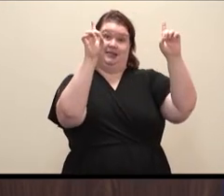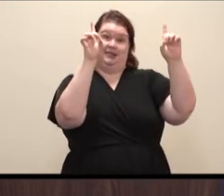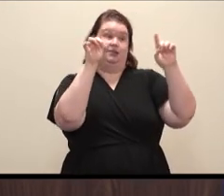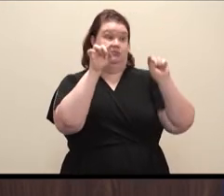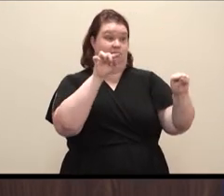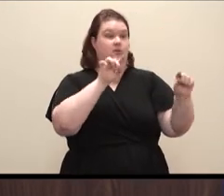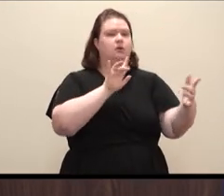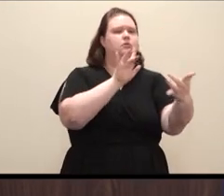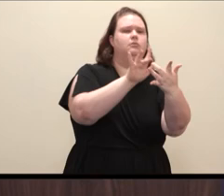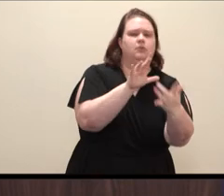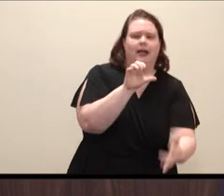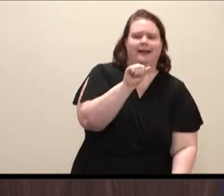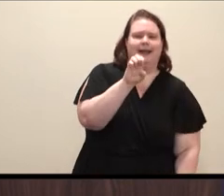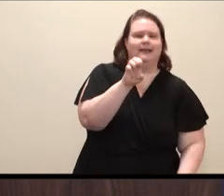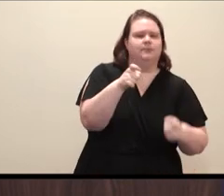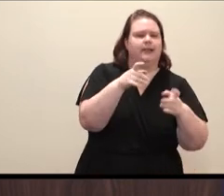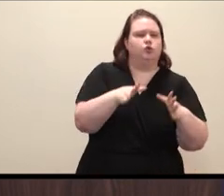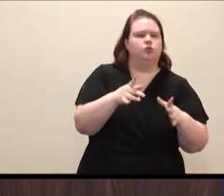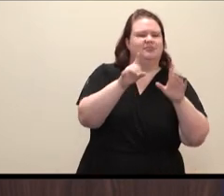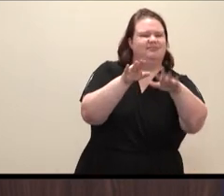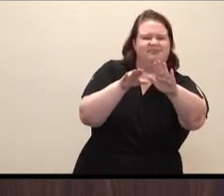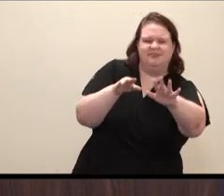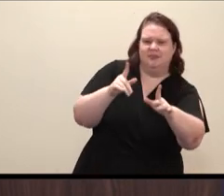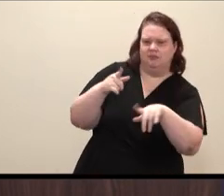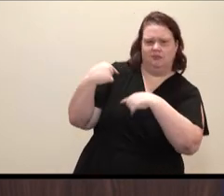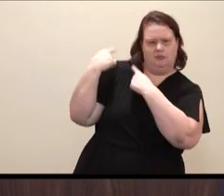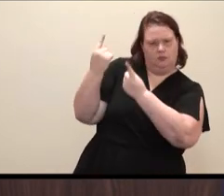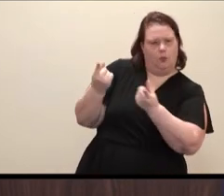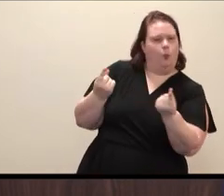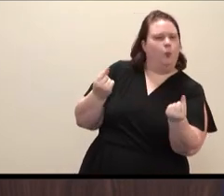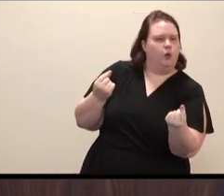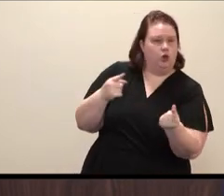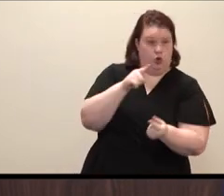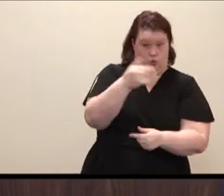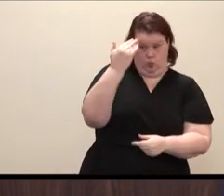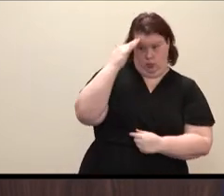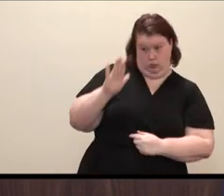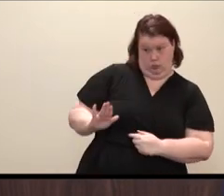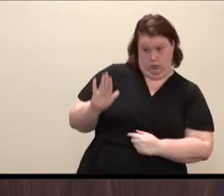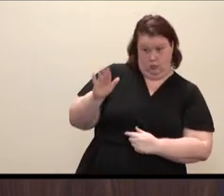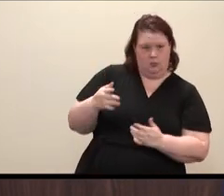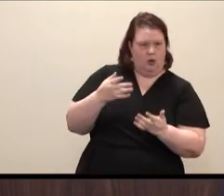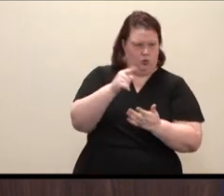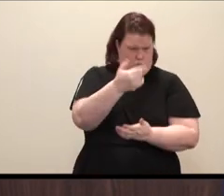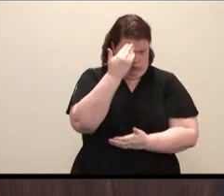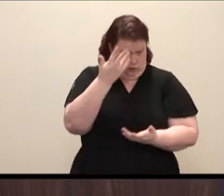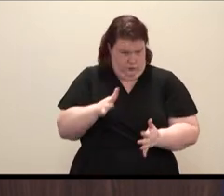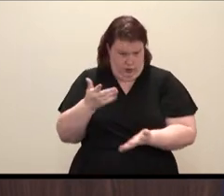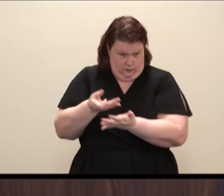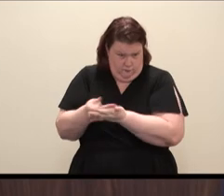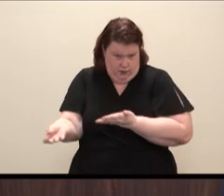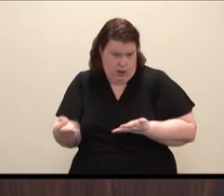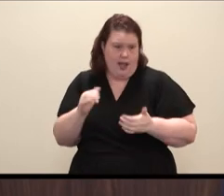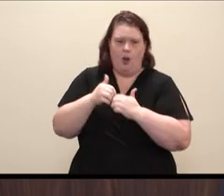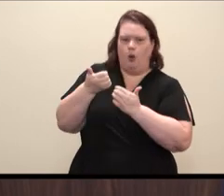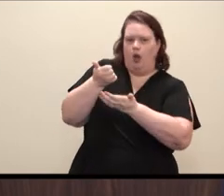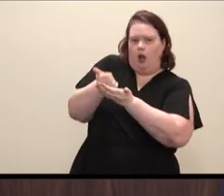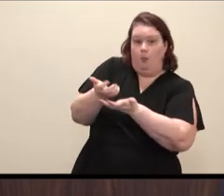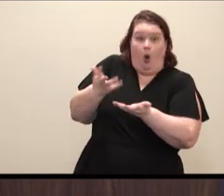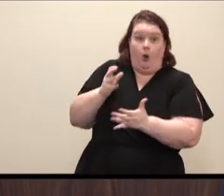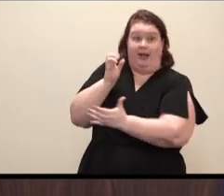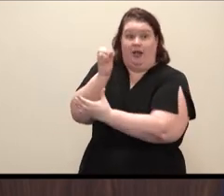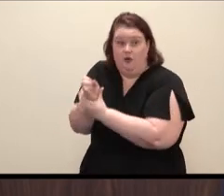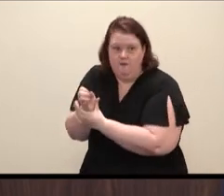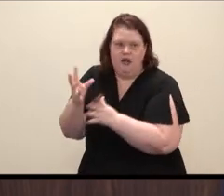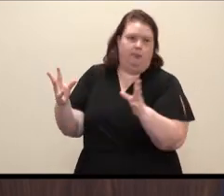manager to say, okay, what have we done? You know, what do you know about this student? Are you aware that they're failing? How can we help them? Have we intervened? Have